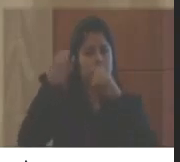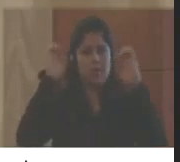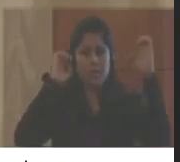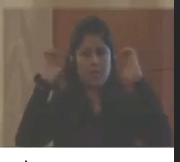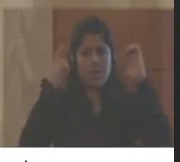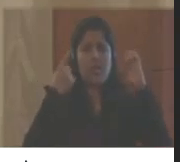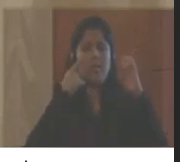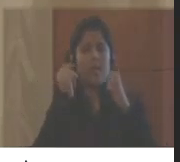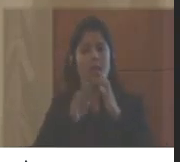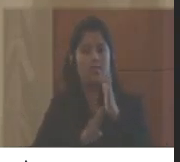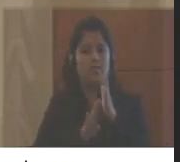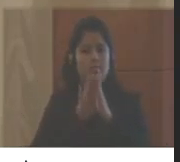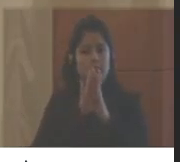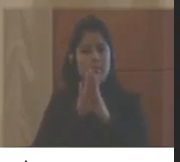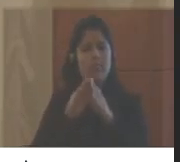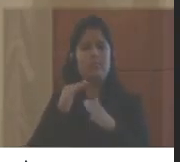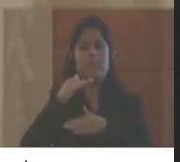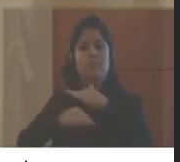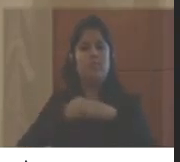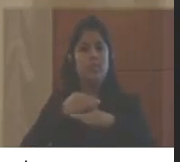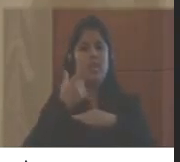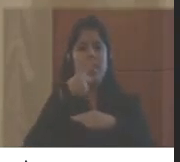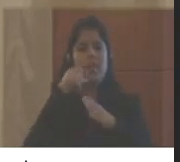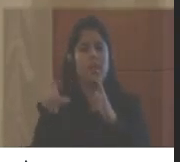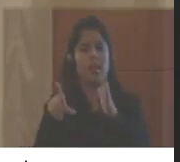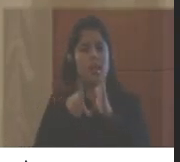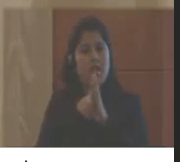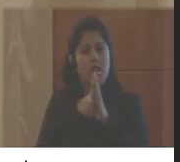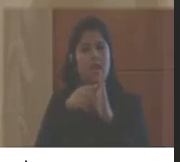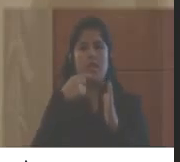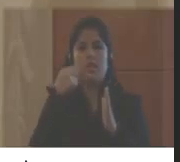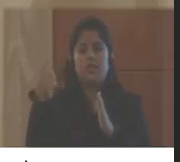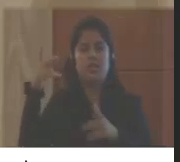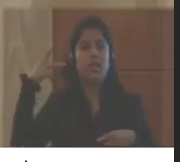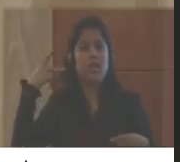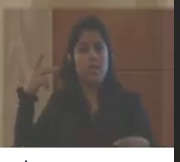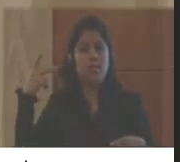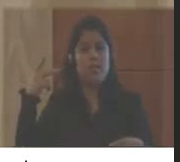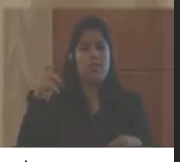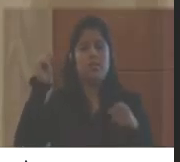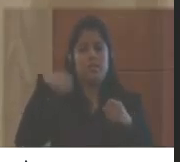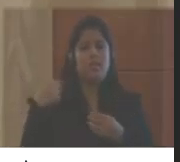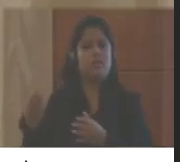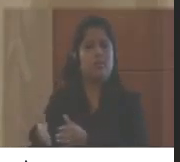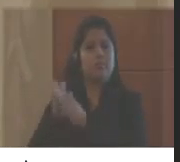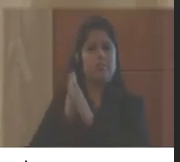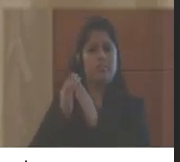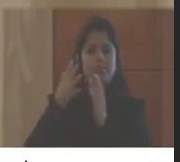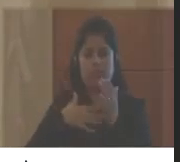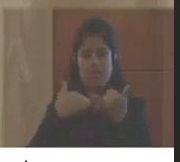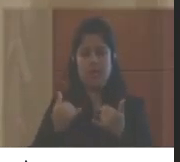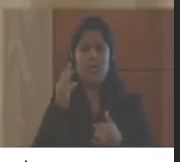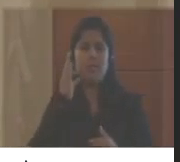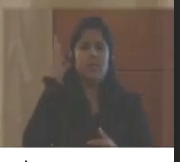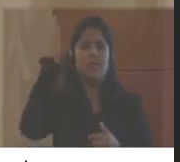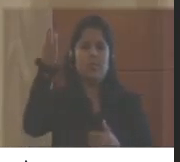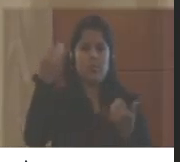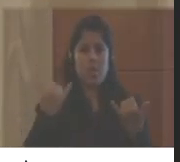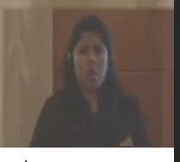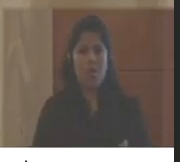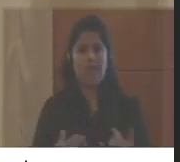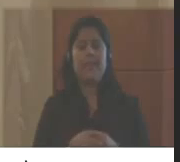are also demanding. As we said, this law went into effect 2 years ago, and of course there are some systems that have